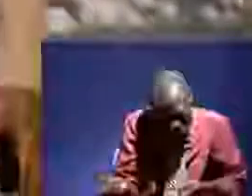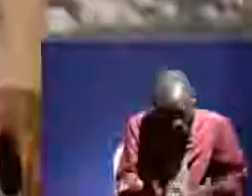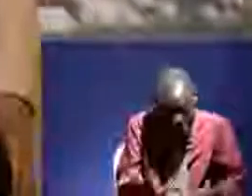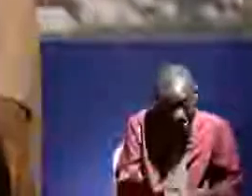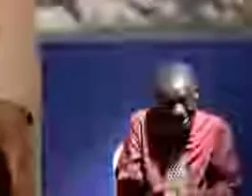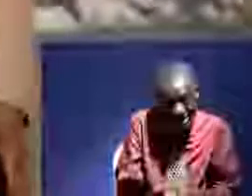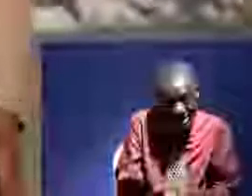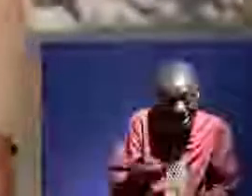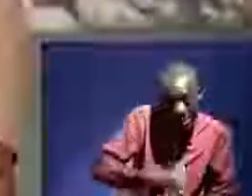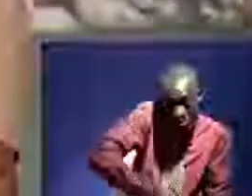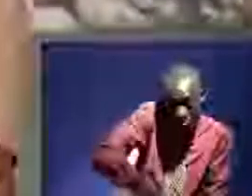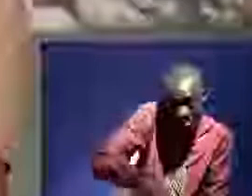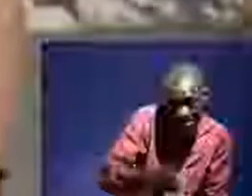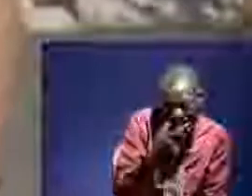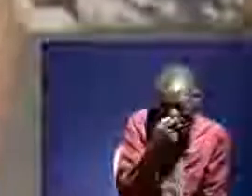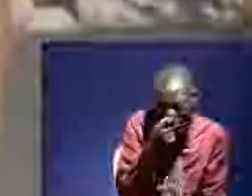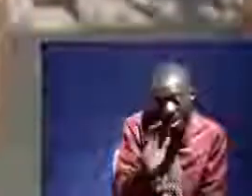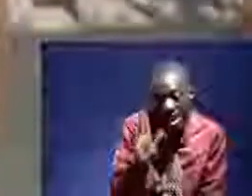Expand those lungs.